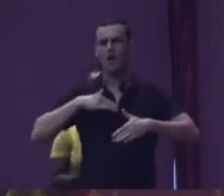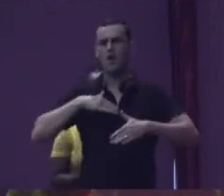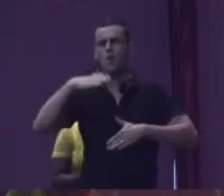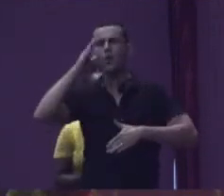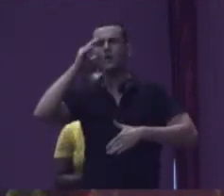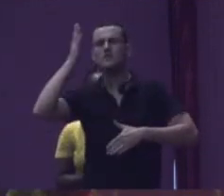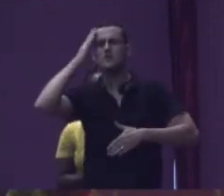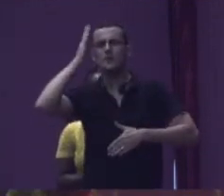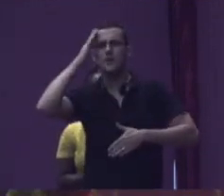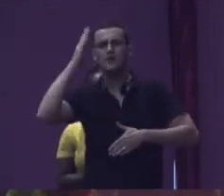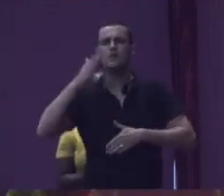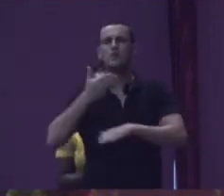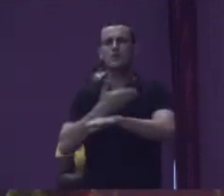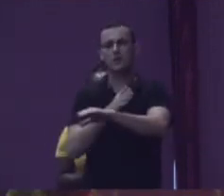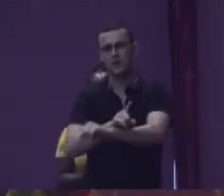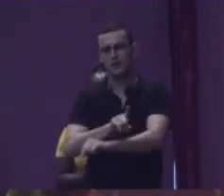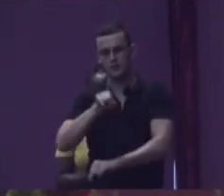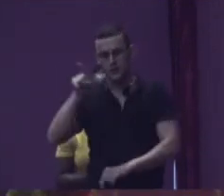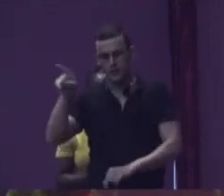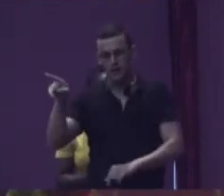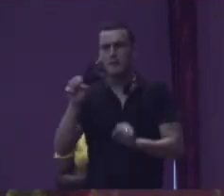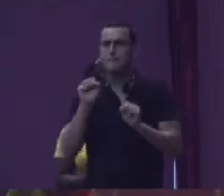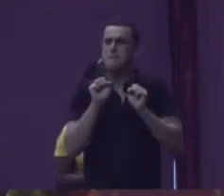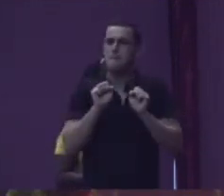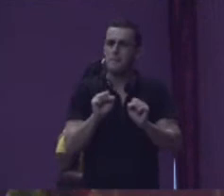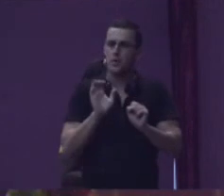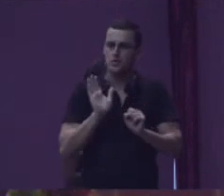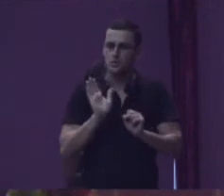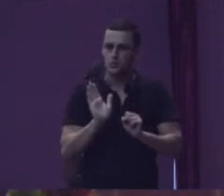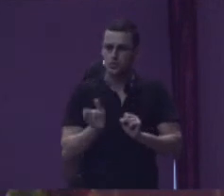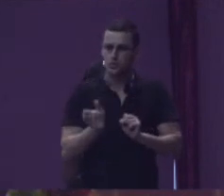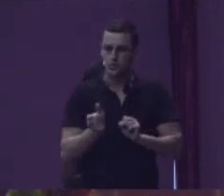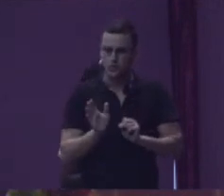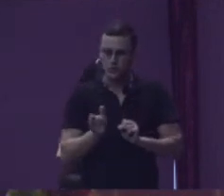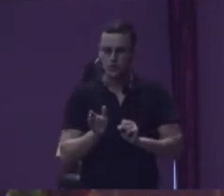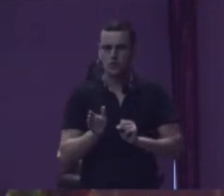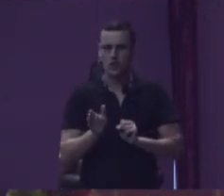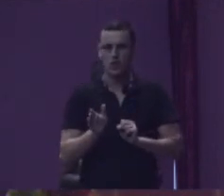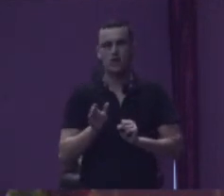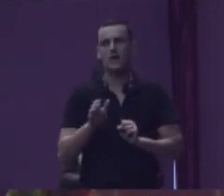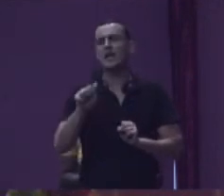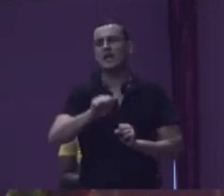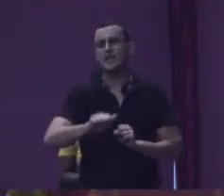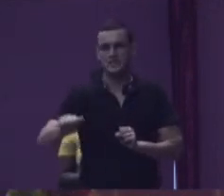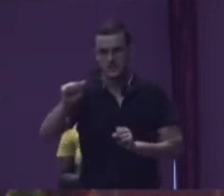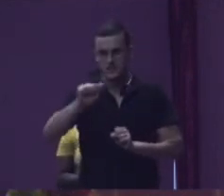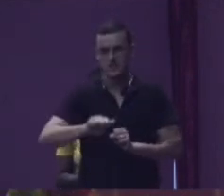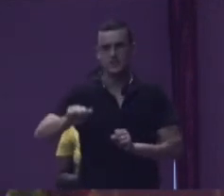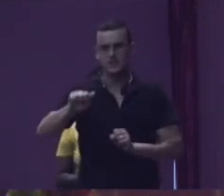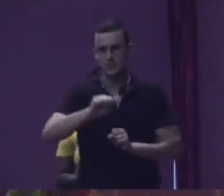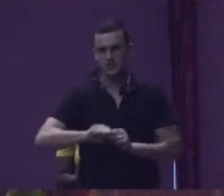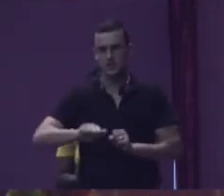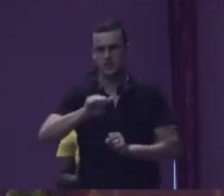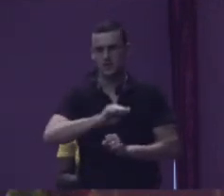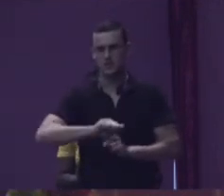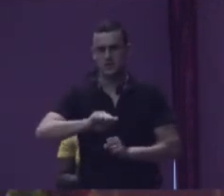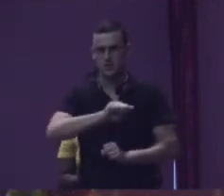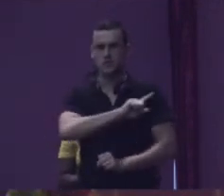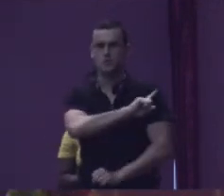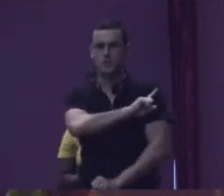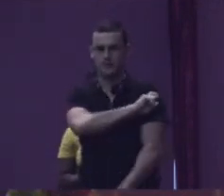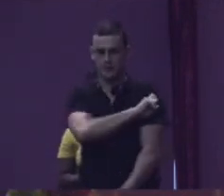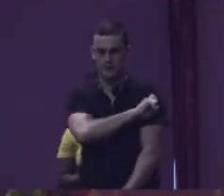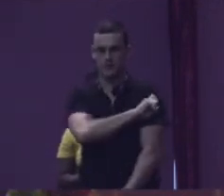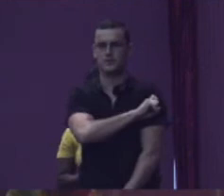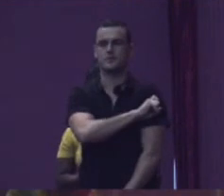esses treinamentos lá também podem partir, ou as associações de